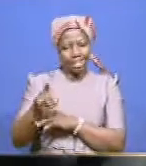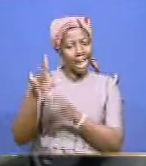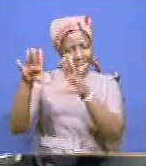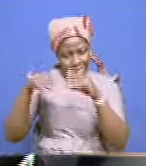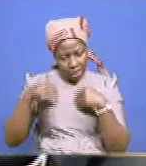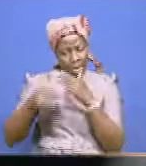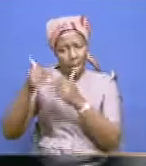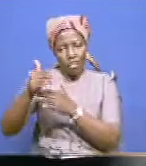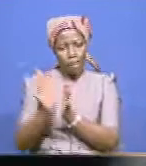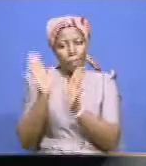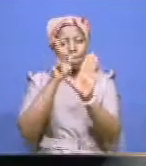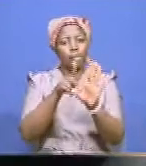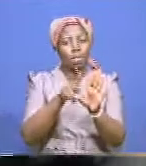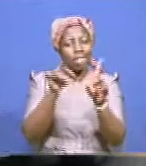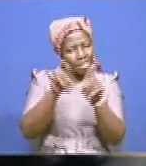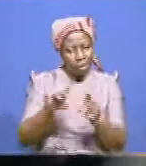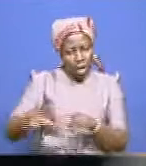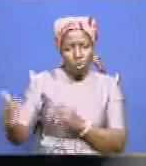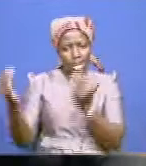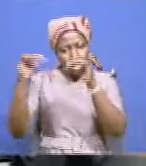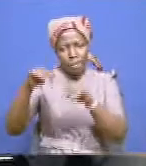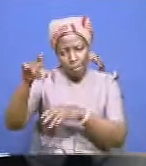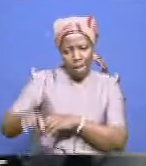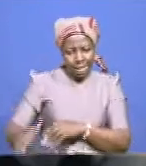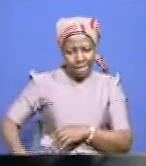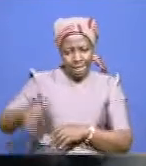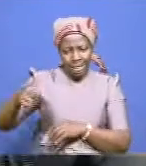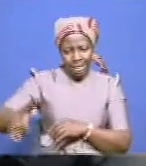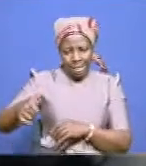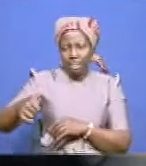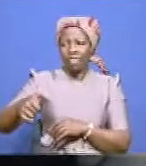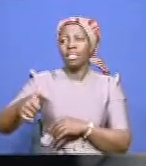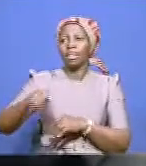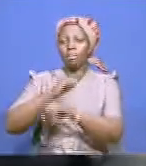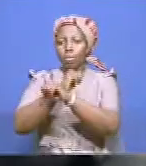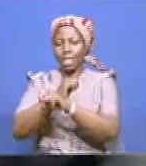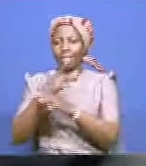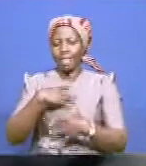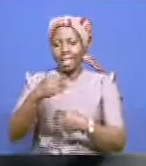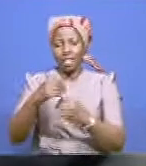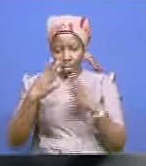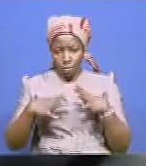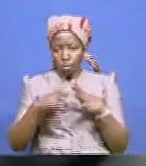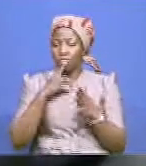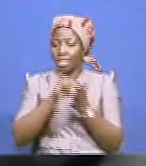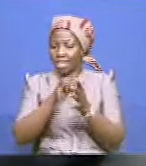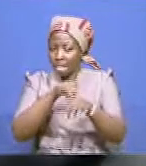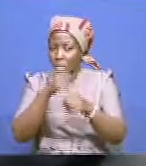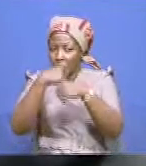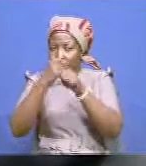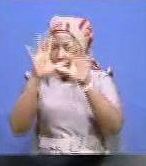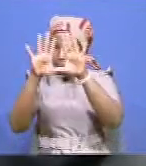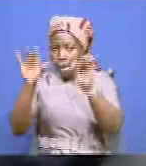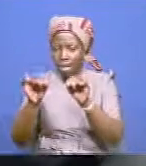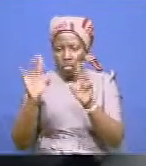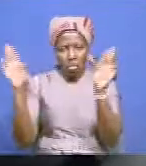county assembly must jealously protect the interest and the sovereignty of the people, such that when we are making our budget, we